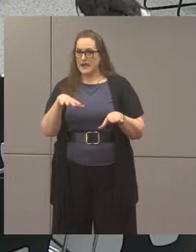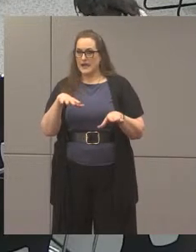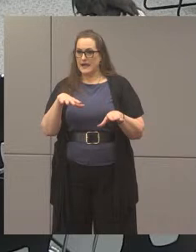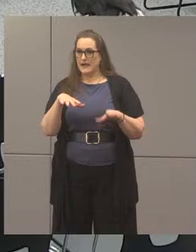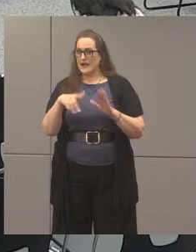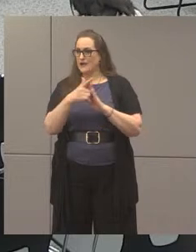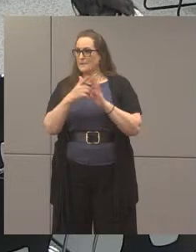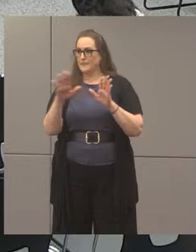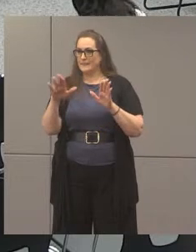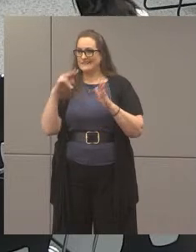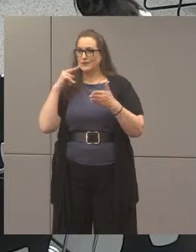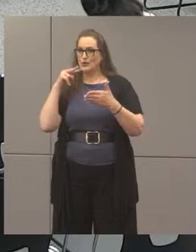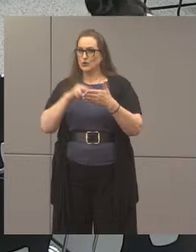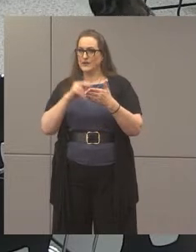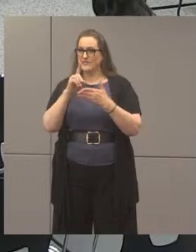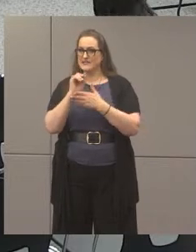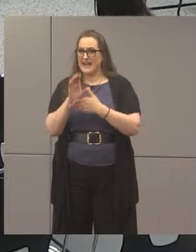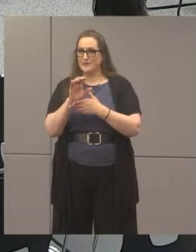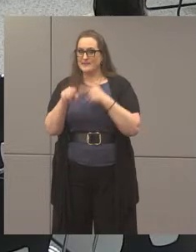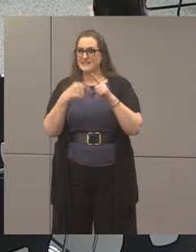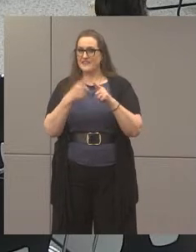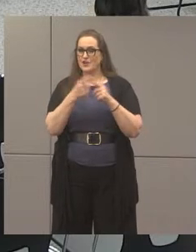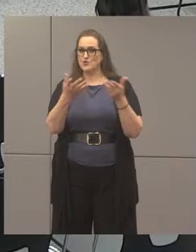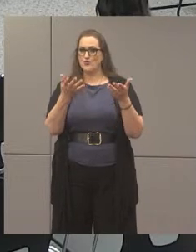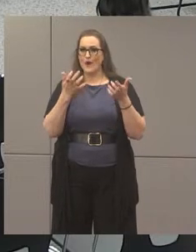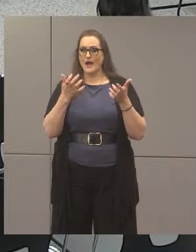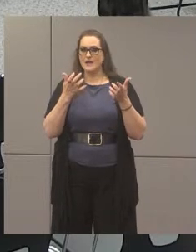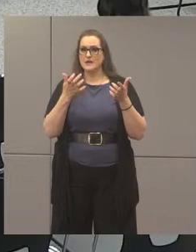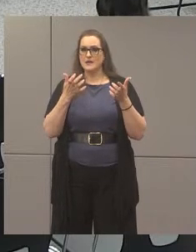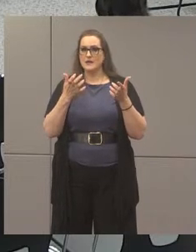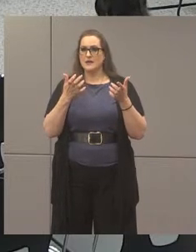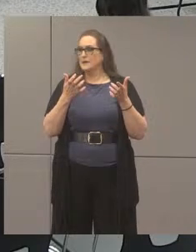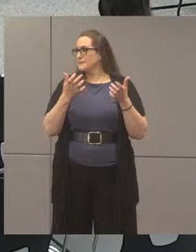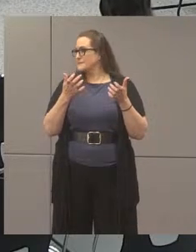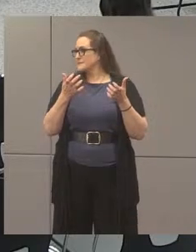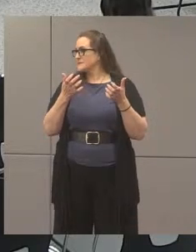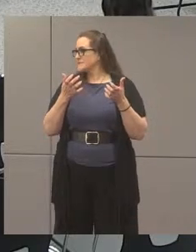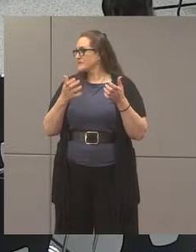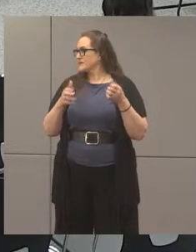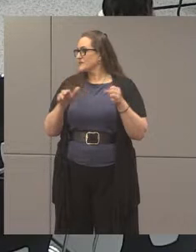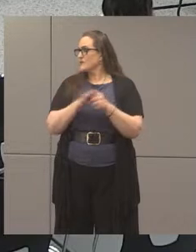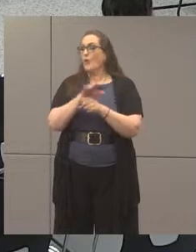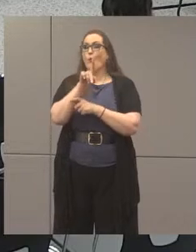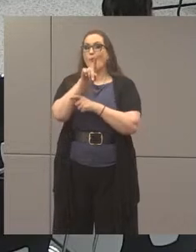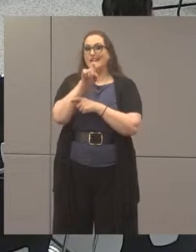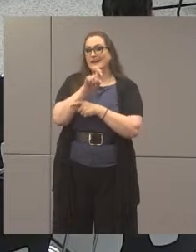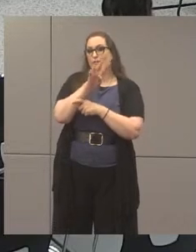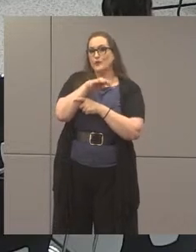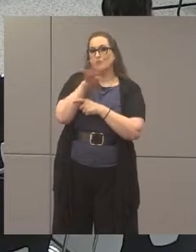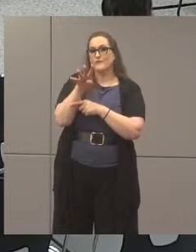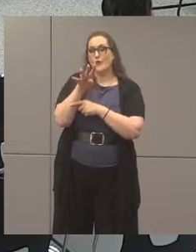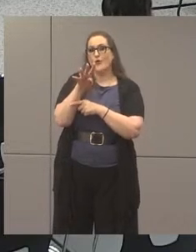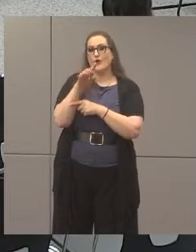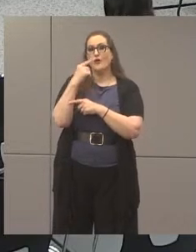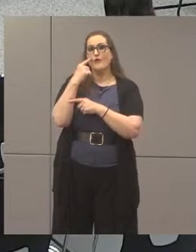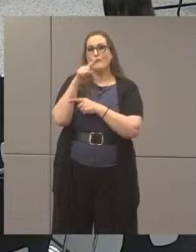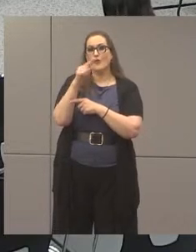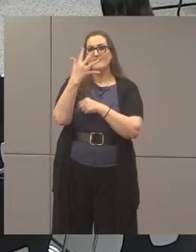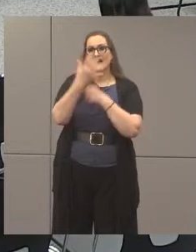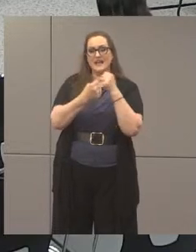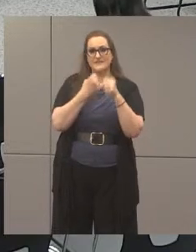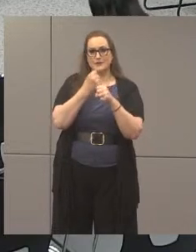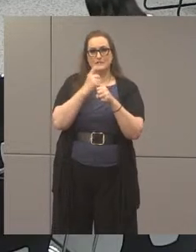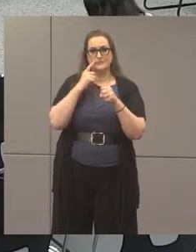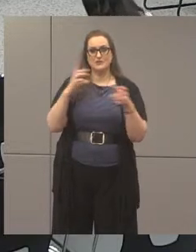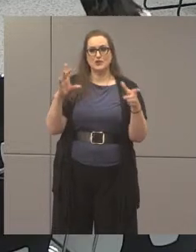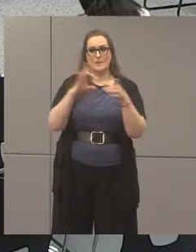attorney, or looking at the documents, and then you are wanting to do the 144 over 5 years, but to combine those